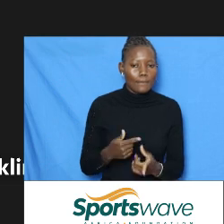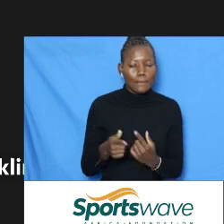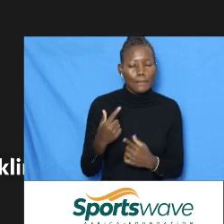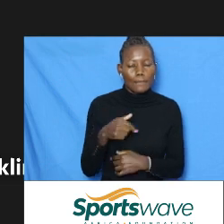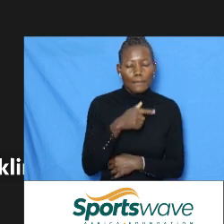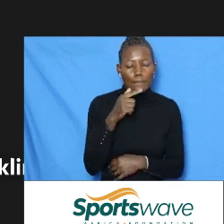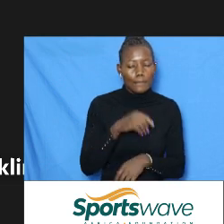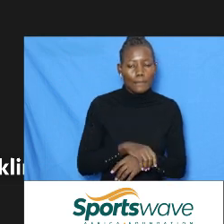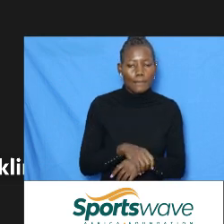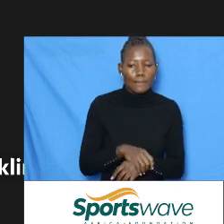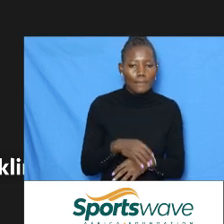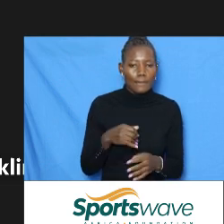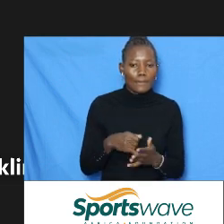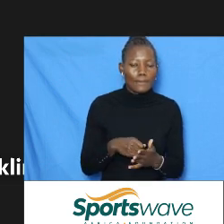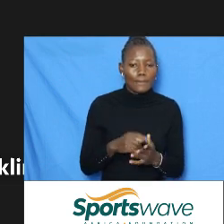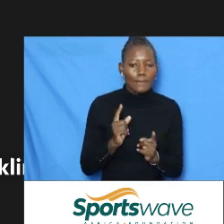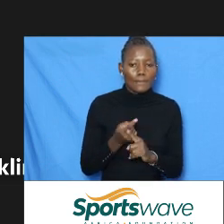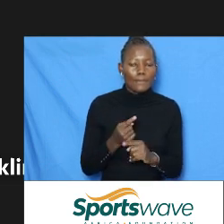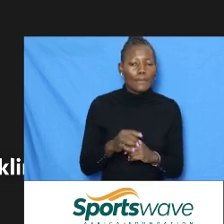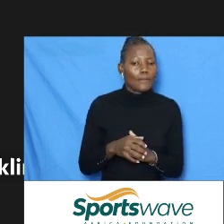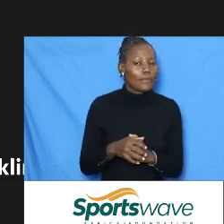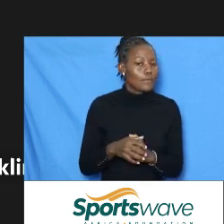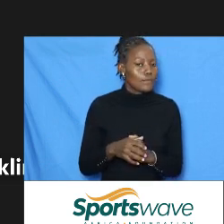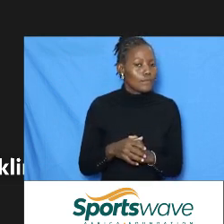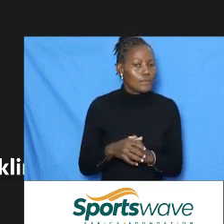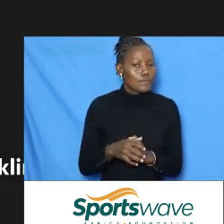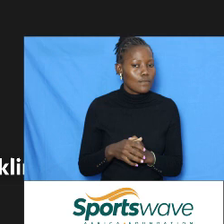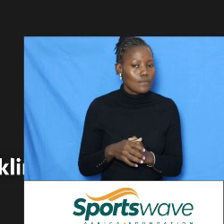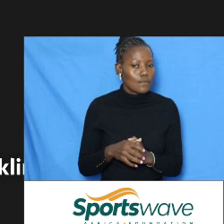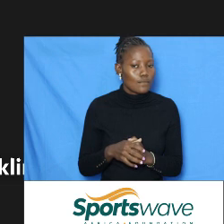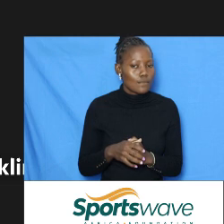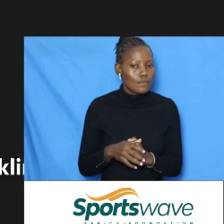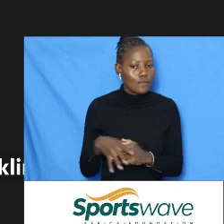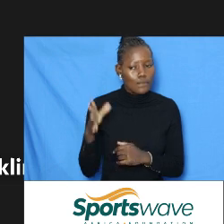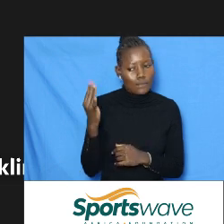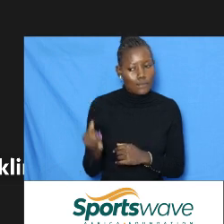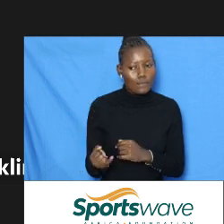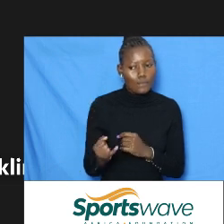short. Then that raises some questions. Why